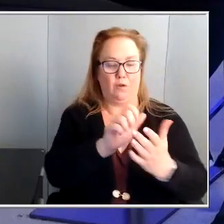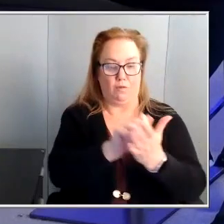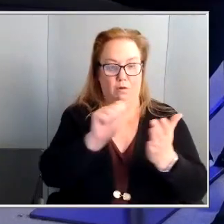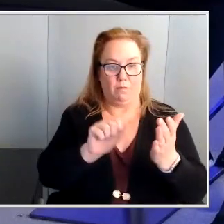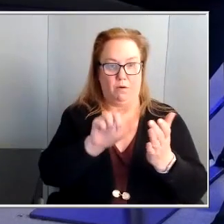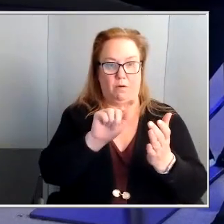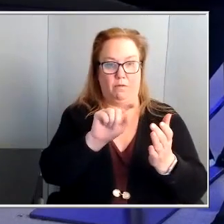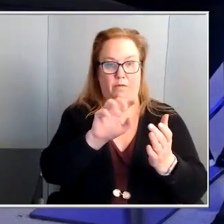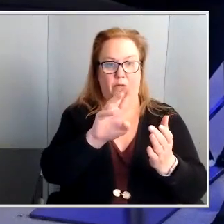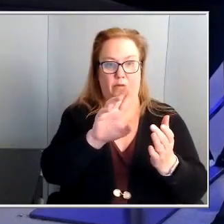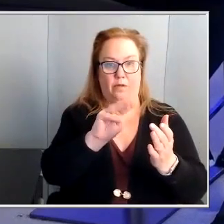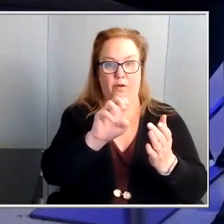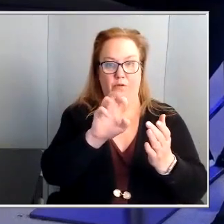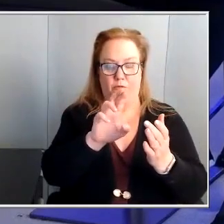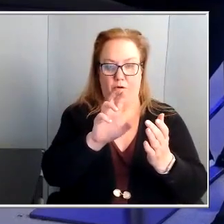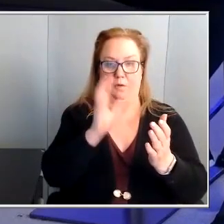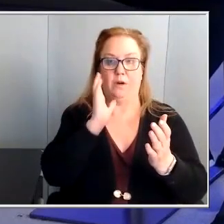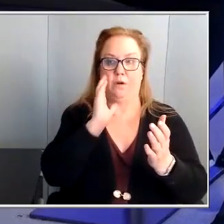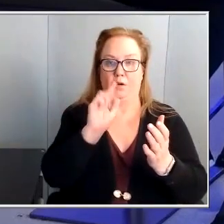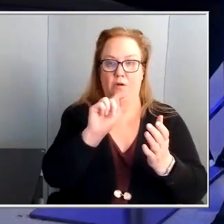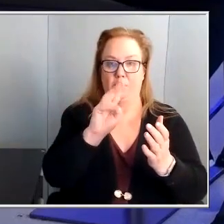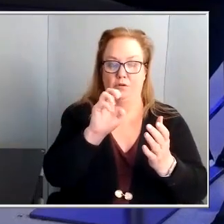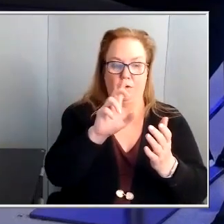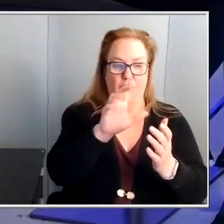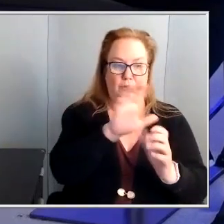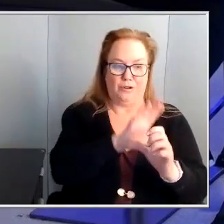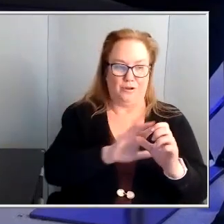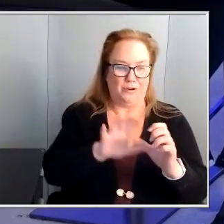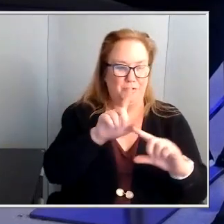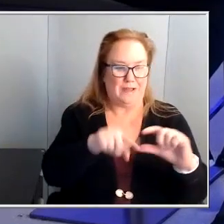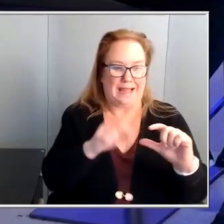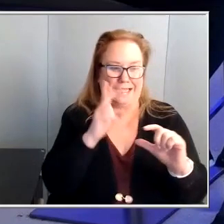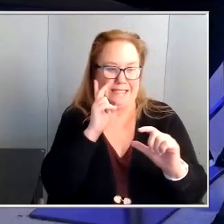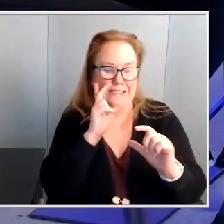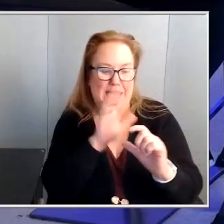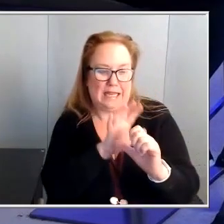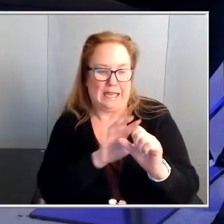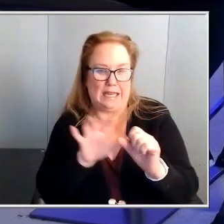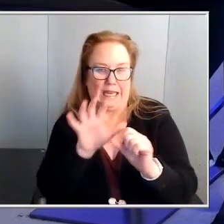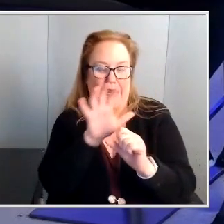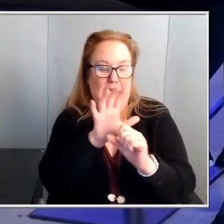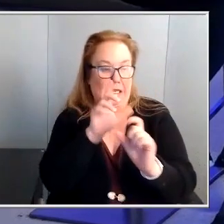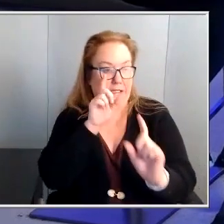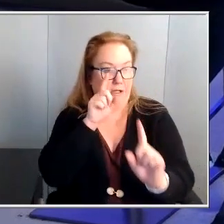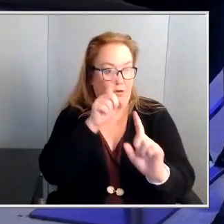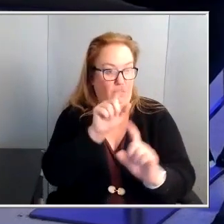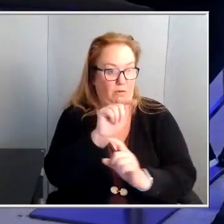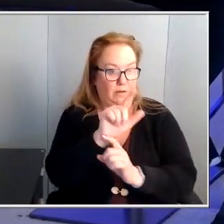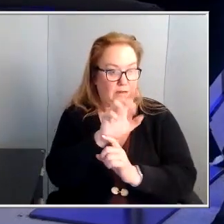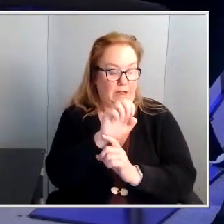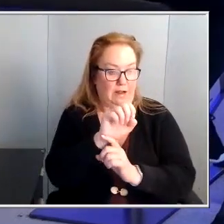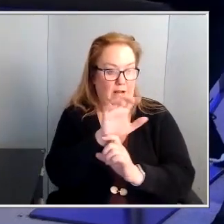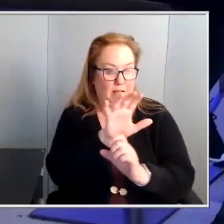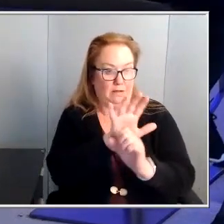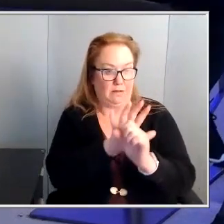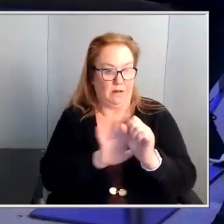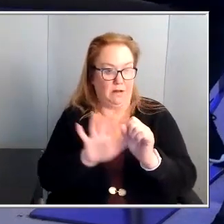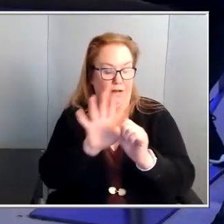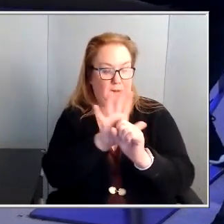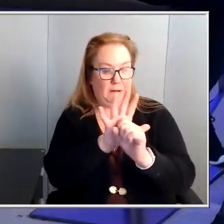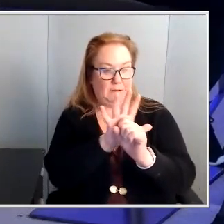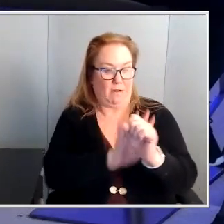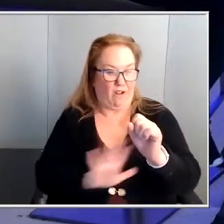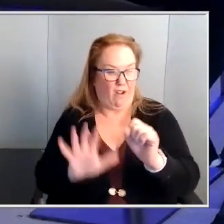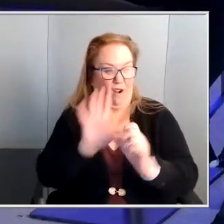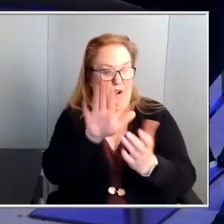we know that there's a lot of tumor you can't really see, it's got little tentacles invading. Is the goal of these tiles to kind of coat the cavity to make sure we get all